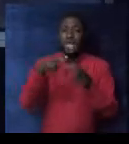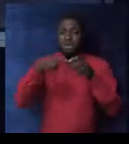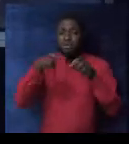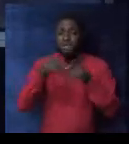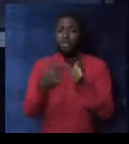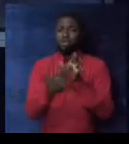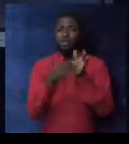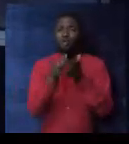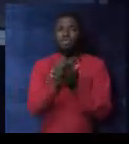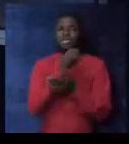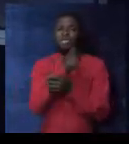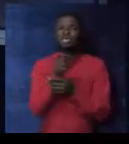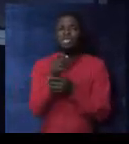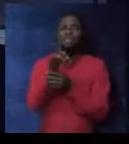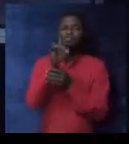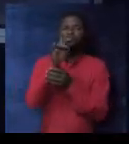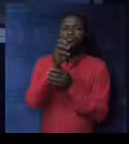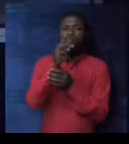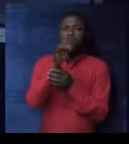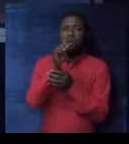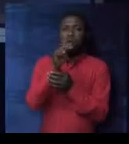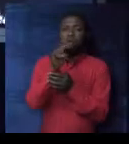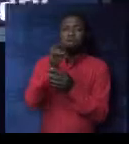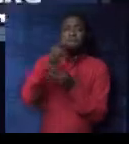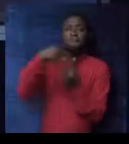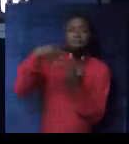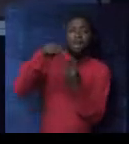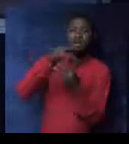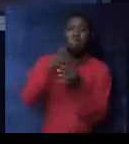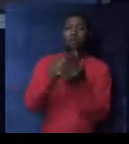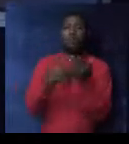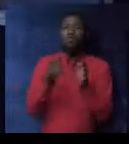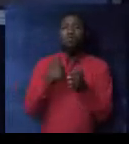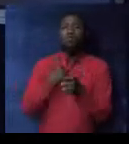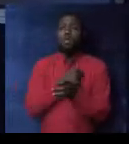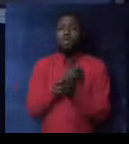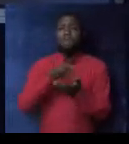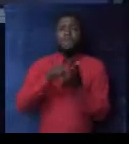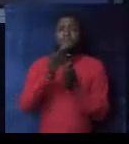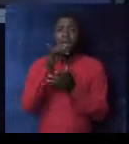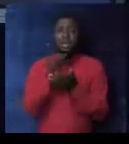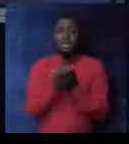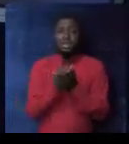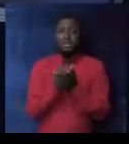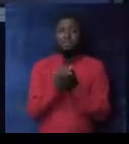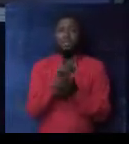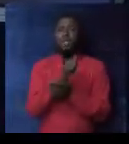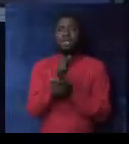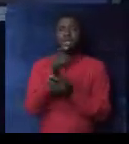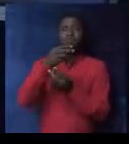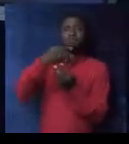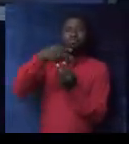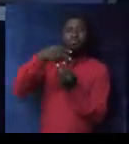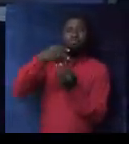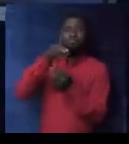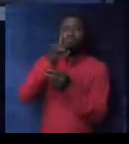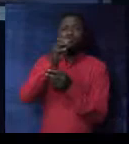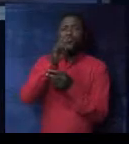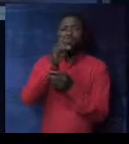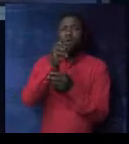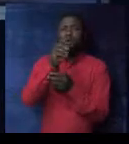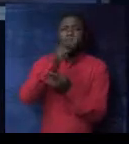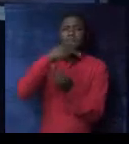shows that it is a dwarf planet. Now, what do we mean by that? A dwarf planet are